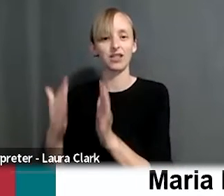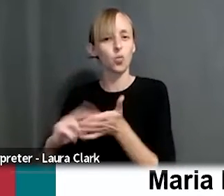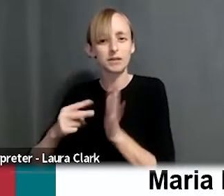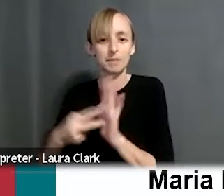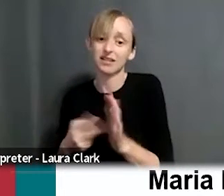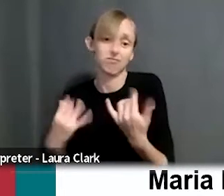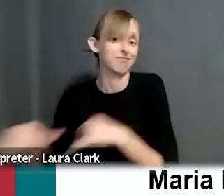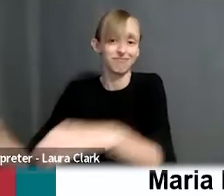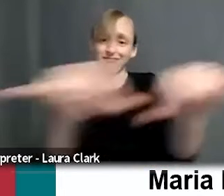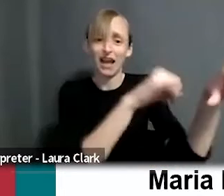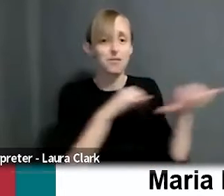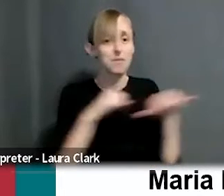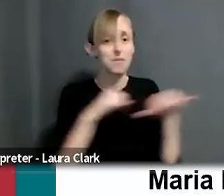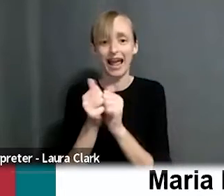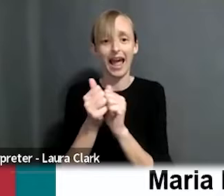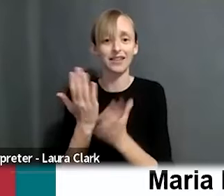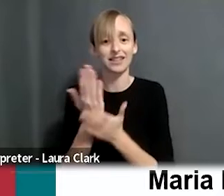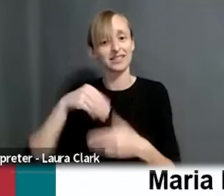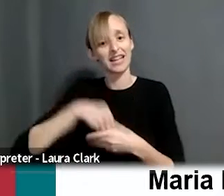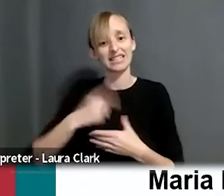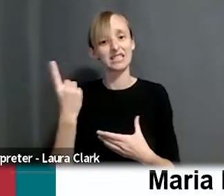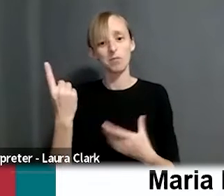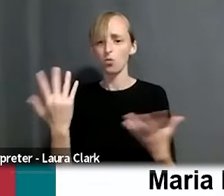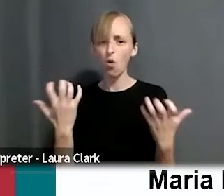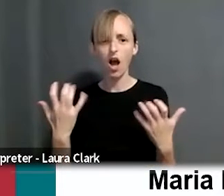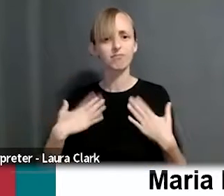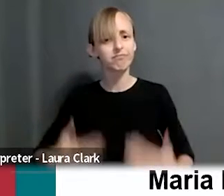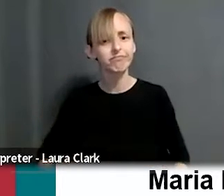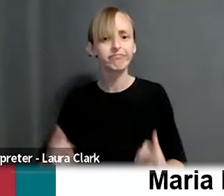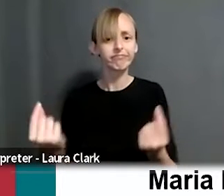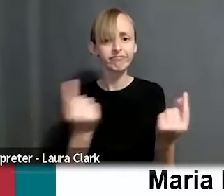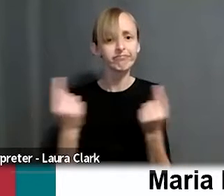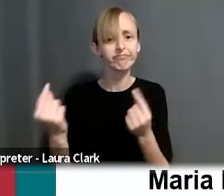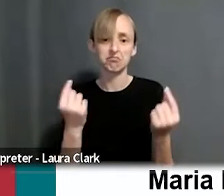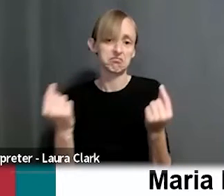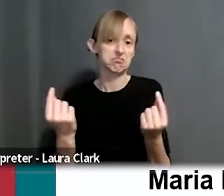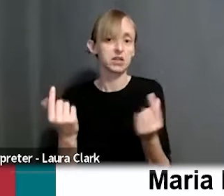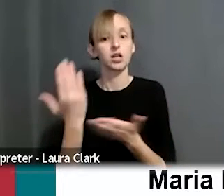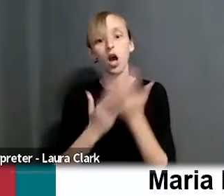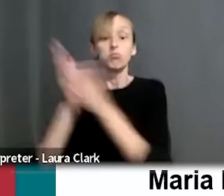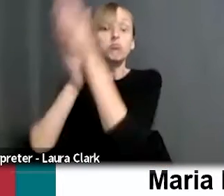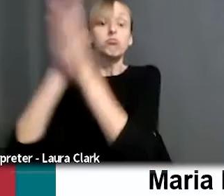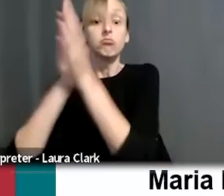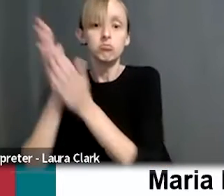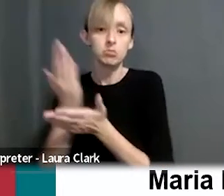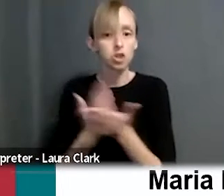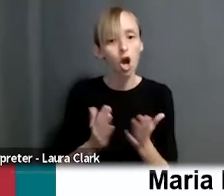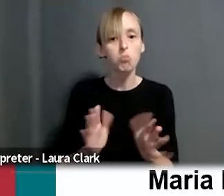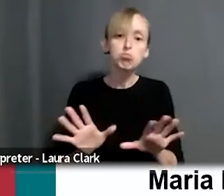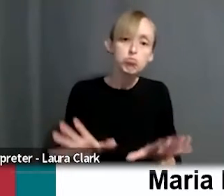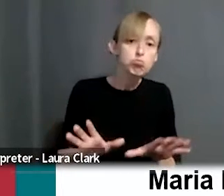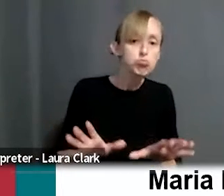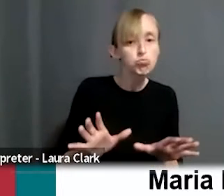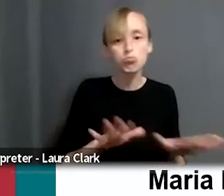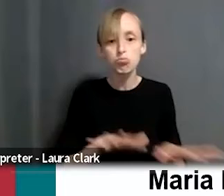is some part of us that wants to, engage in physical activity to some level. Maybe it is esports, maybe it's a court